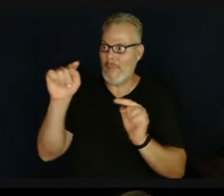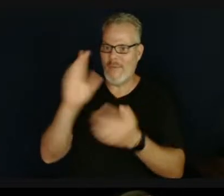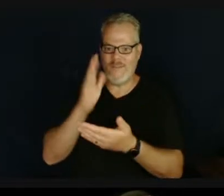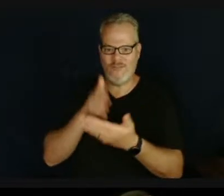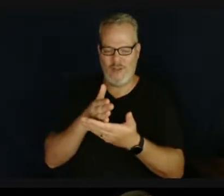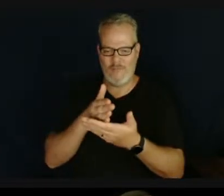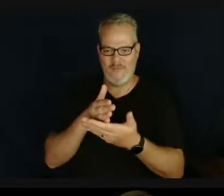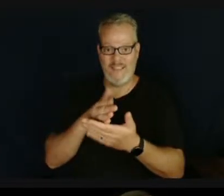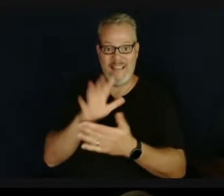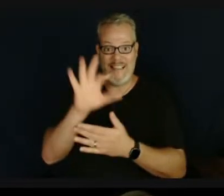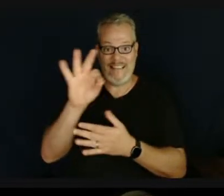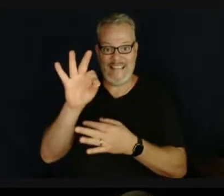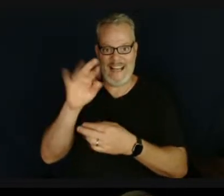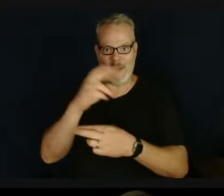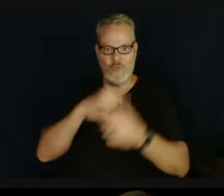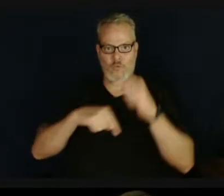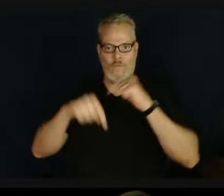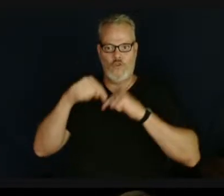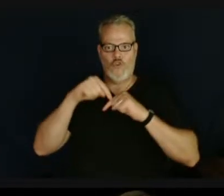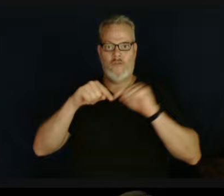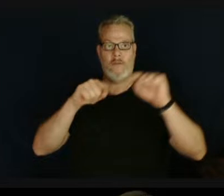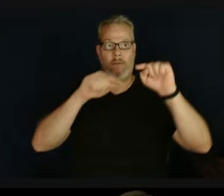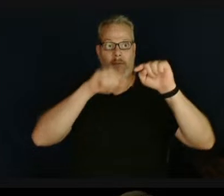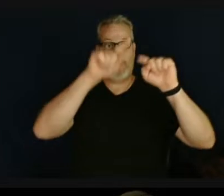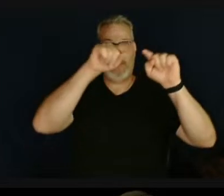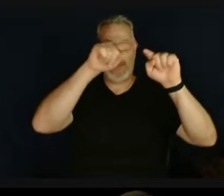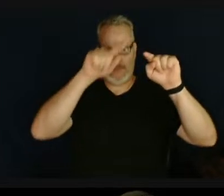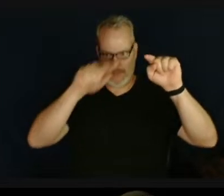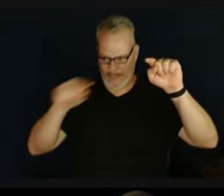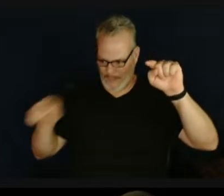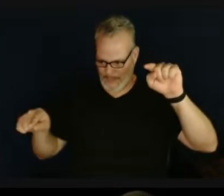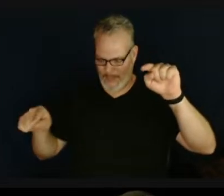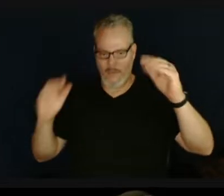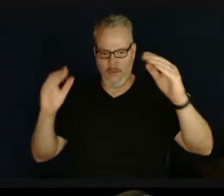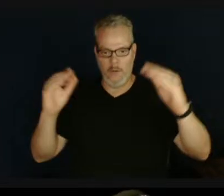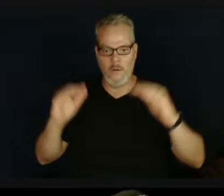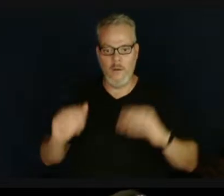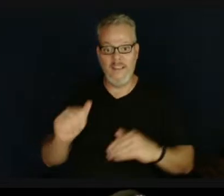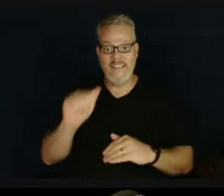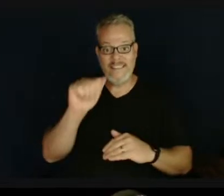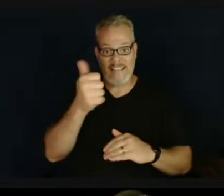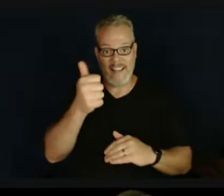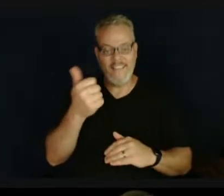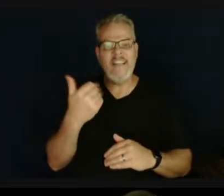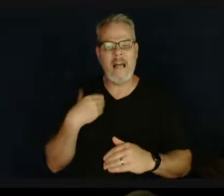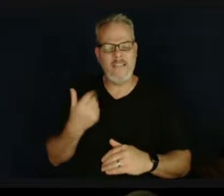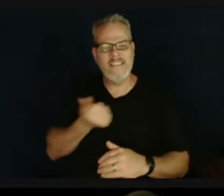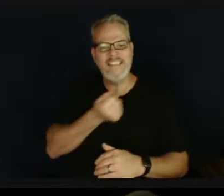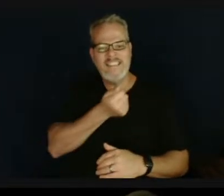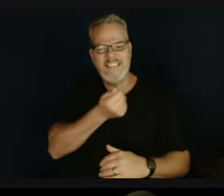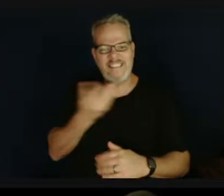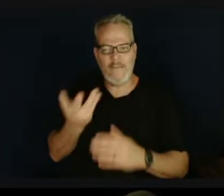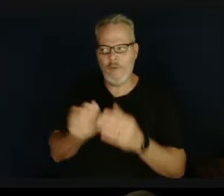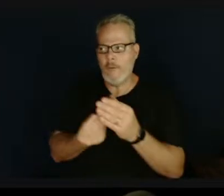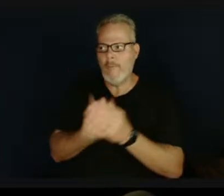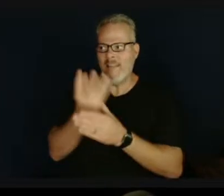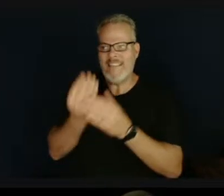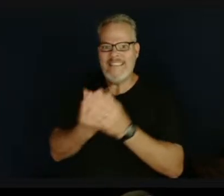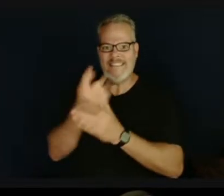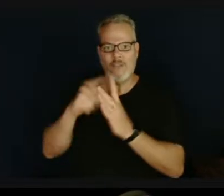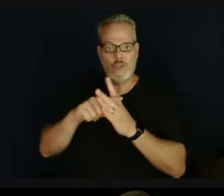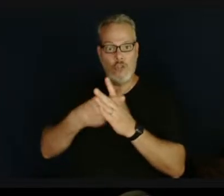9 reverses it, coming back down. 10, several peaks starting and stopping, but